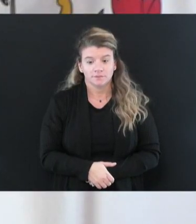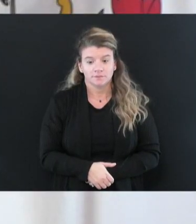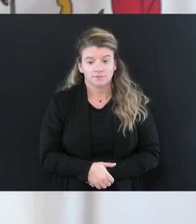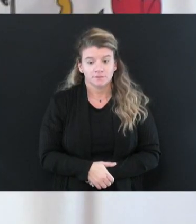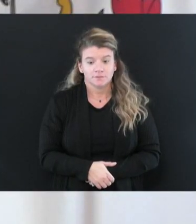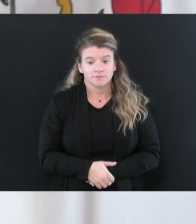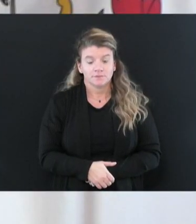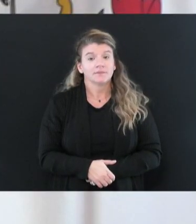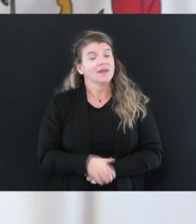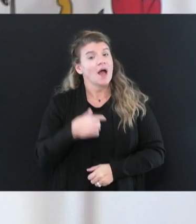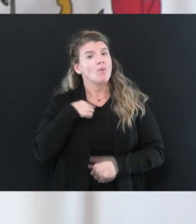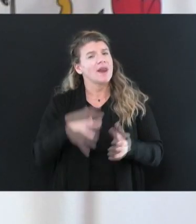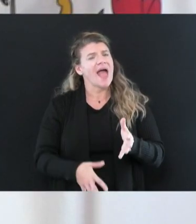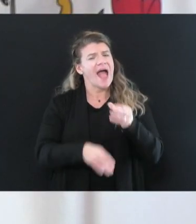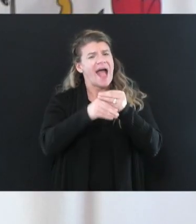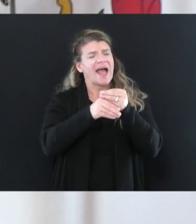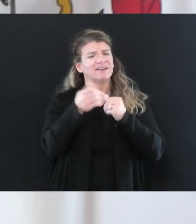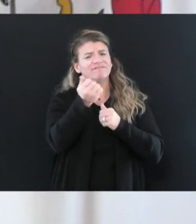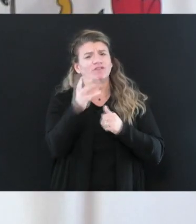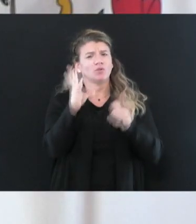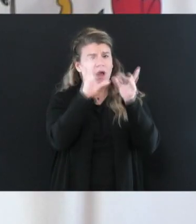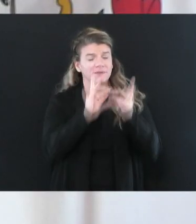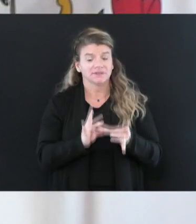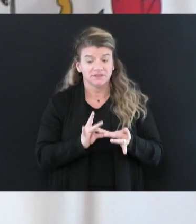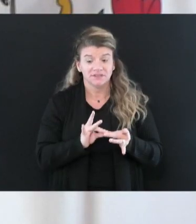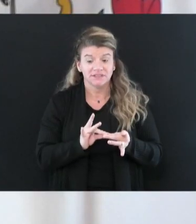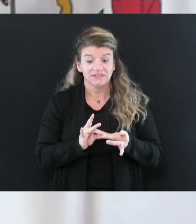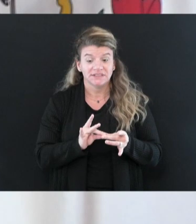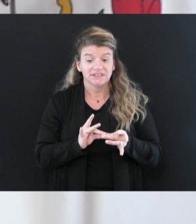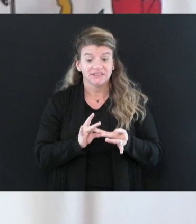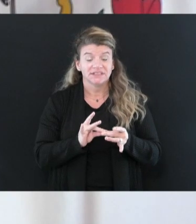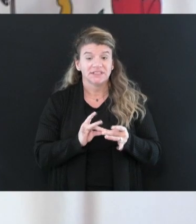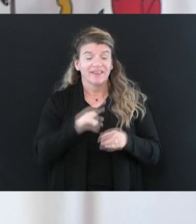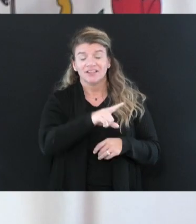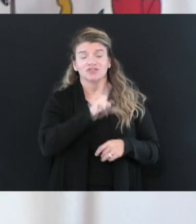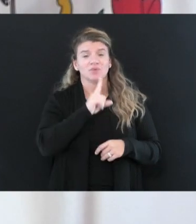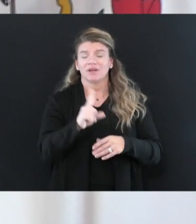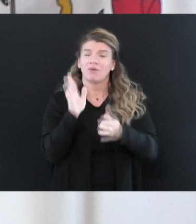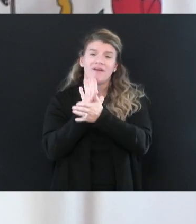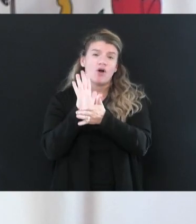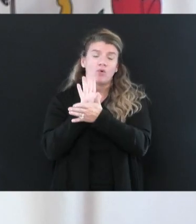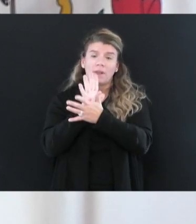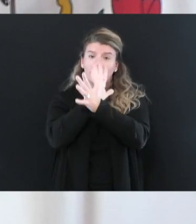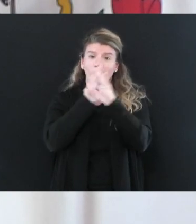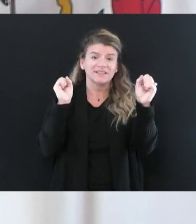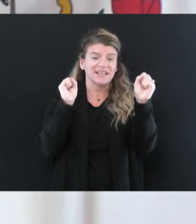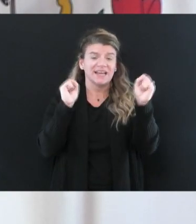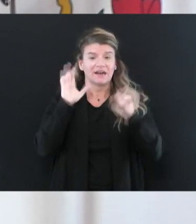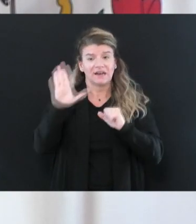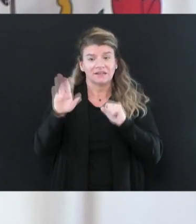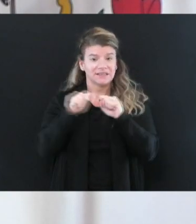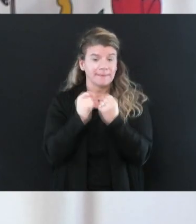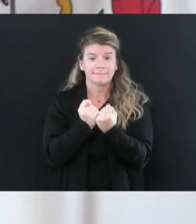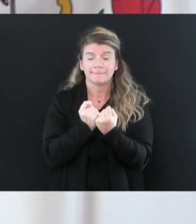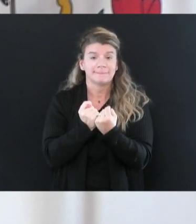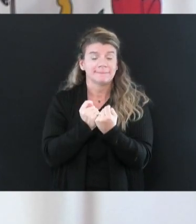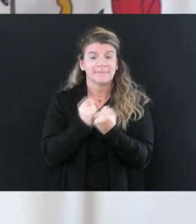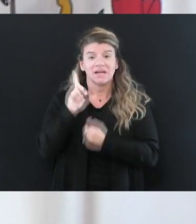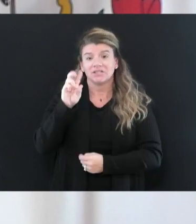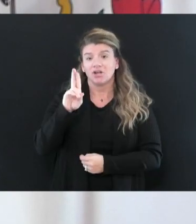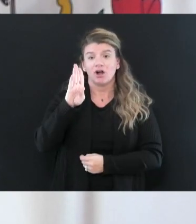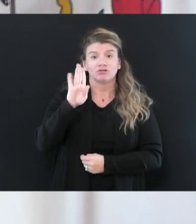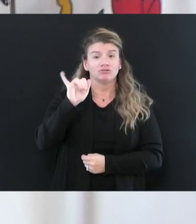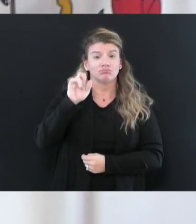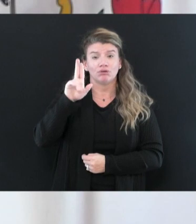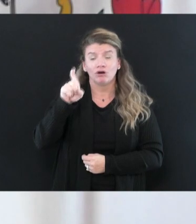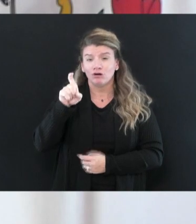Let me add just a couple things, and this is bravo to our president and all of his team, Dr. Birx and